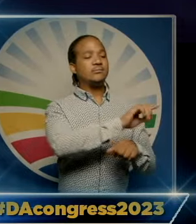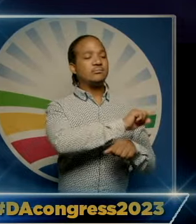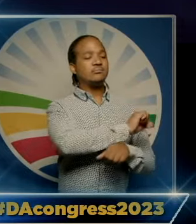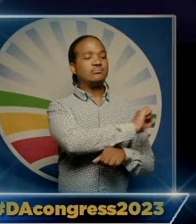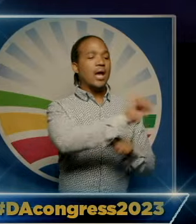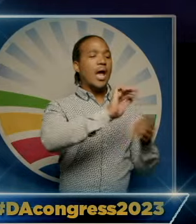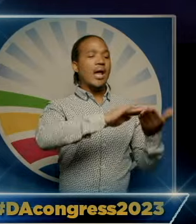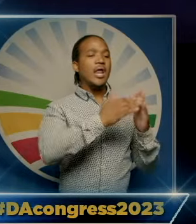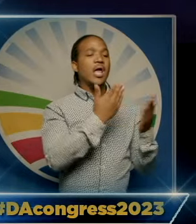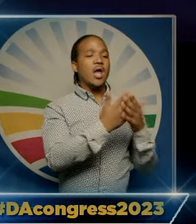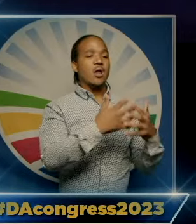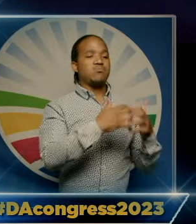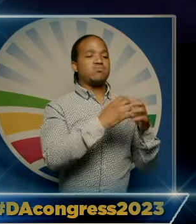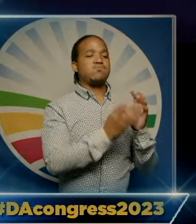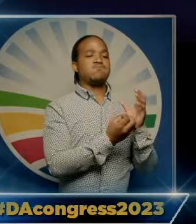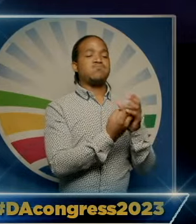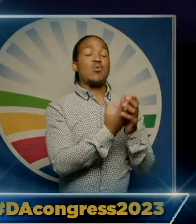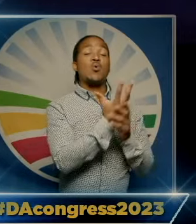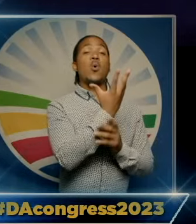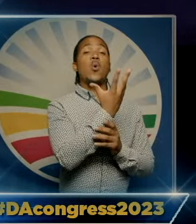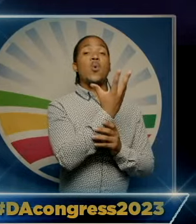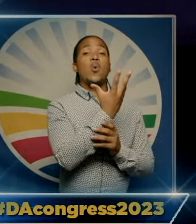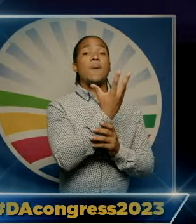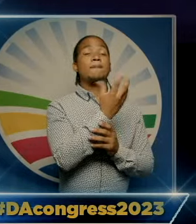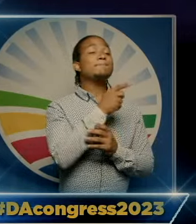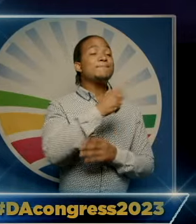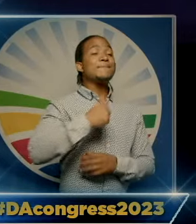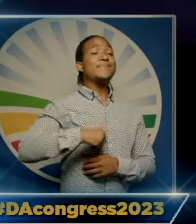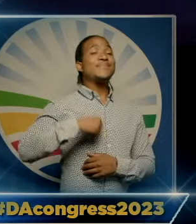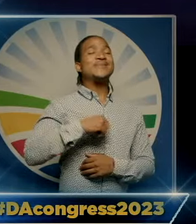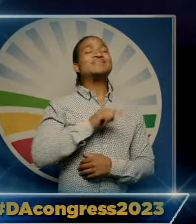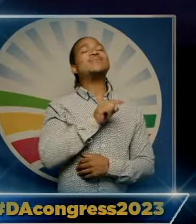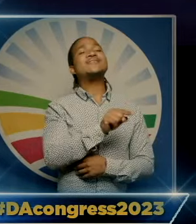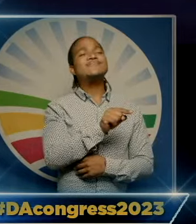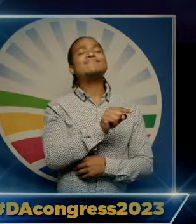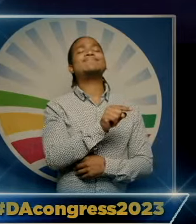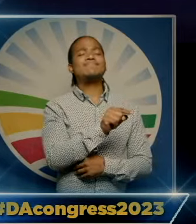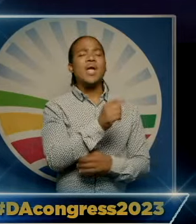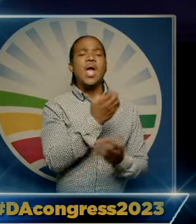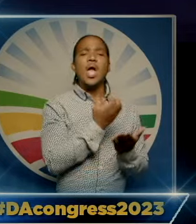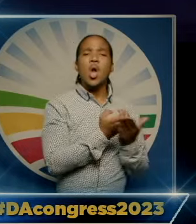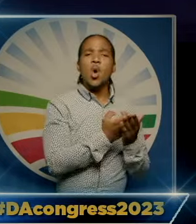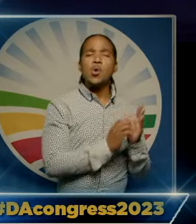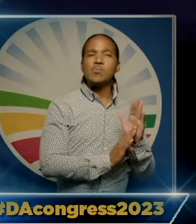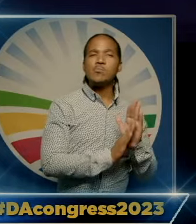of Midvaal. This investment will unlock Midvaal's economy